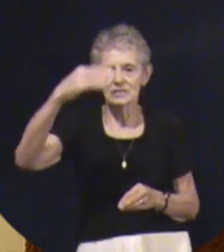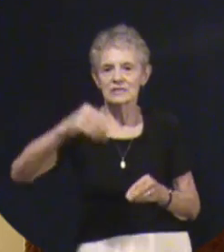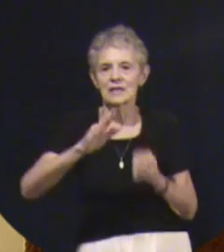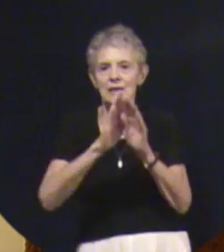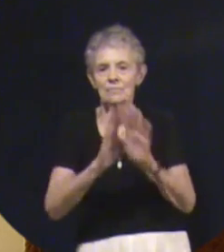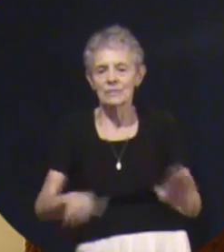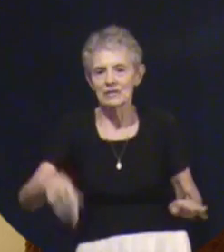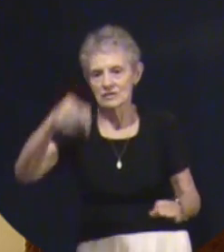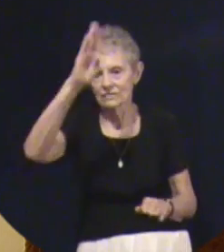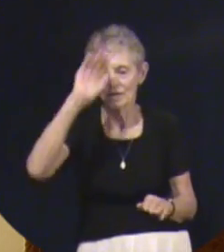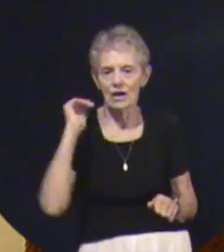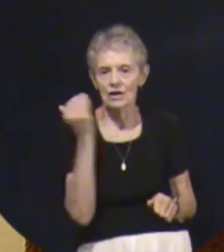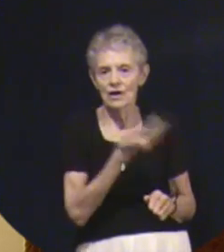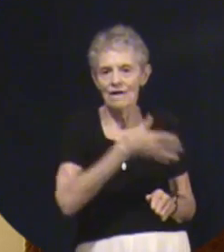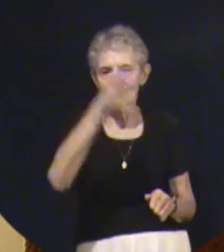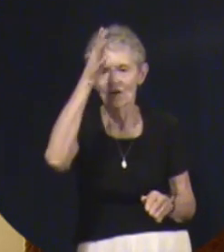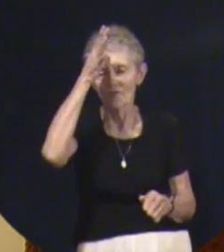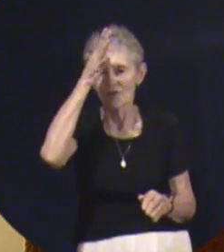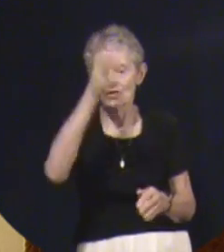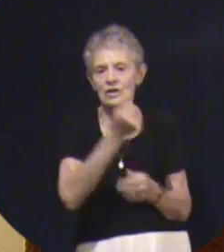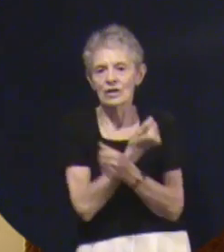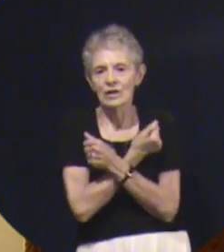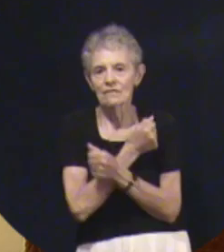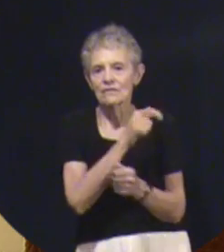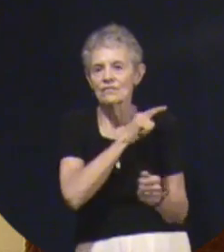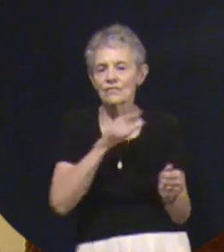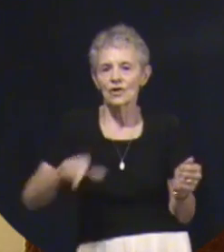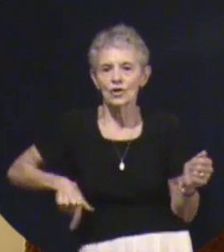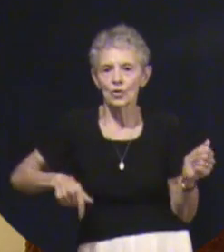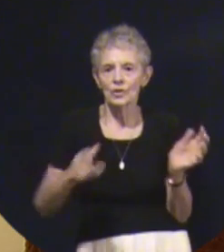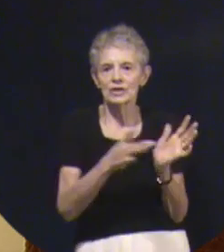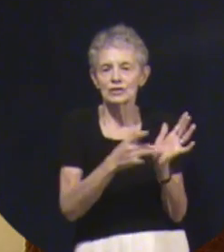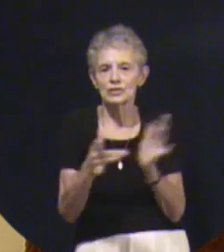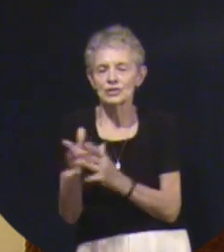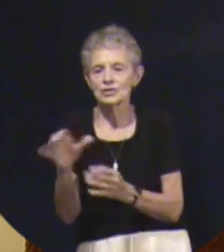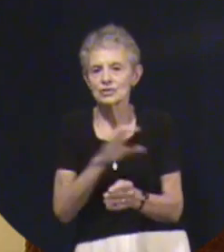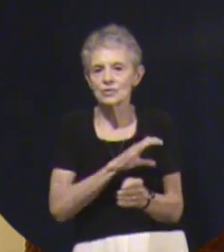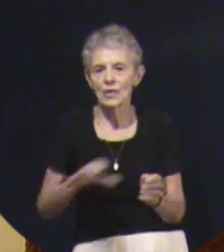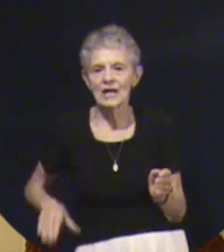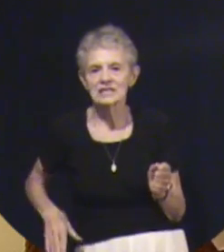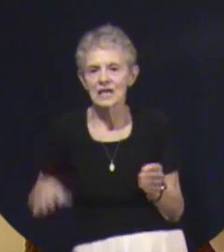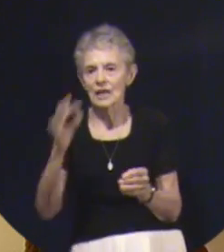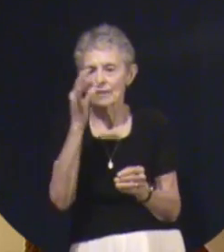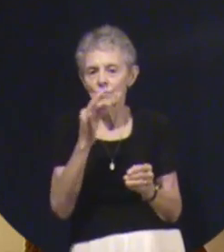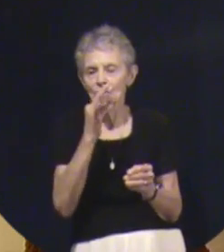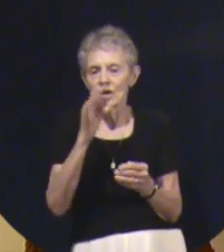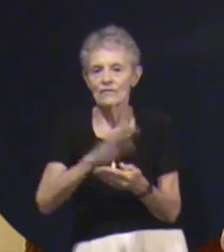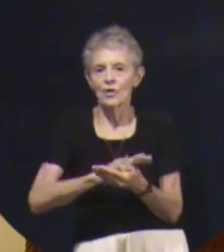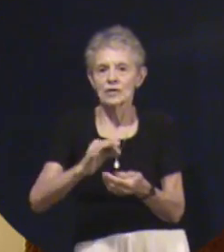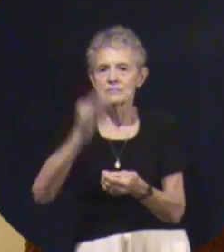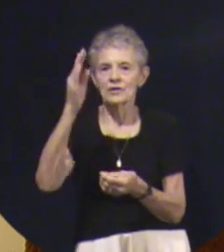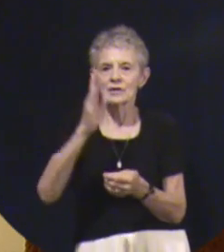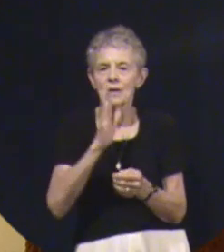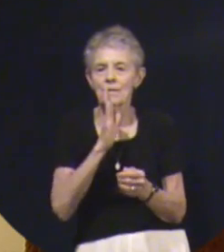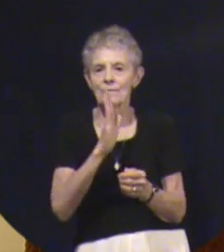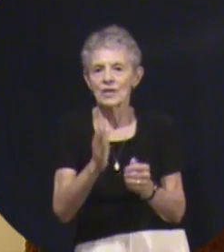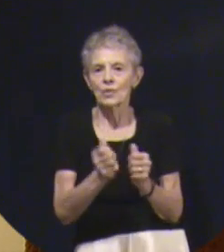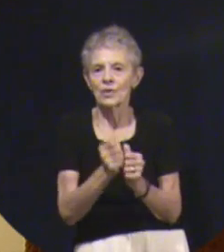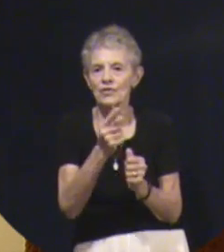Father, the love of our Lord Jesus Christ, and the communion of the Holy Spirit be with you all. And with your